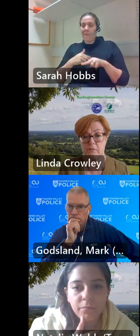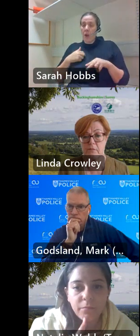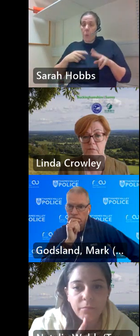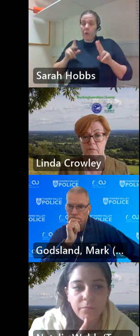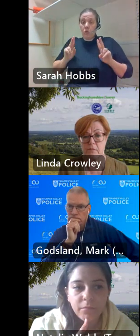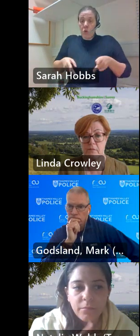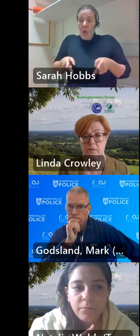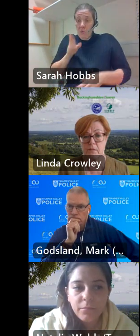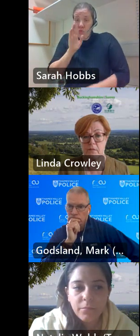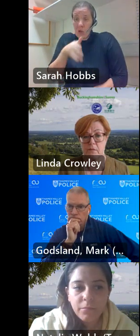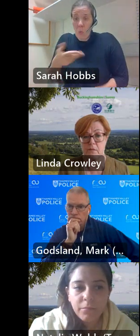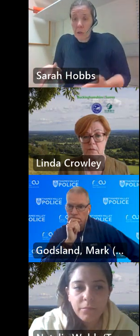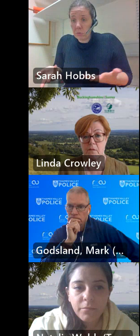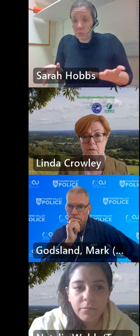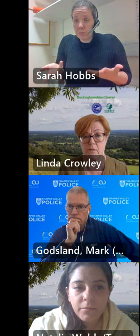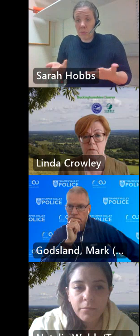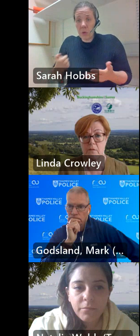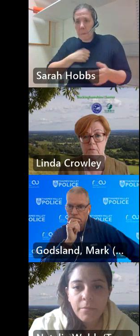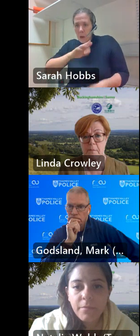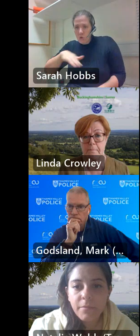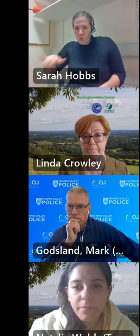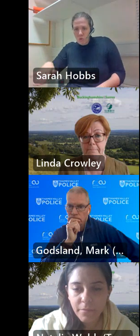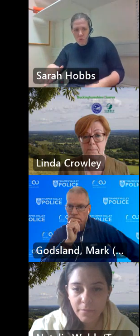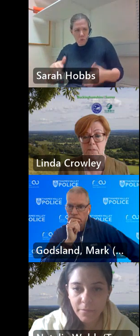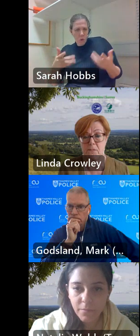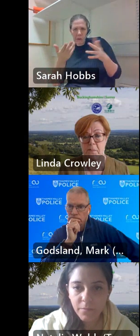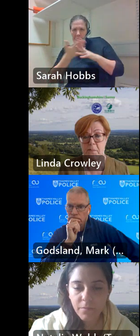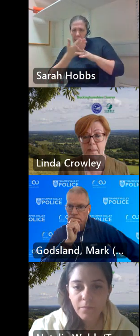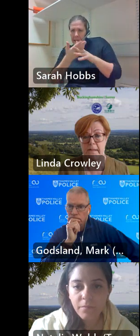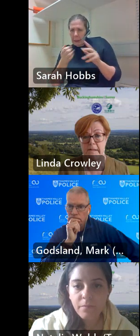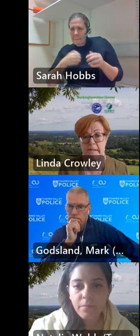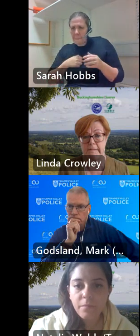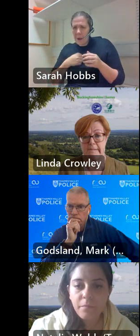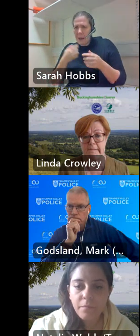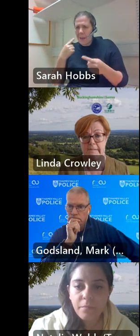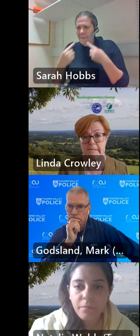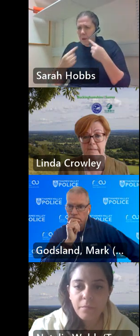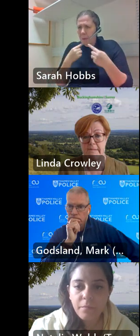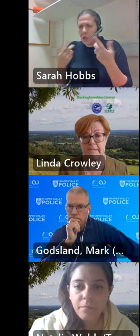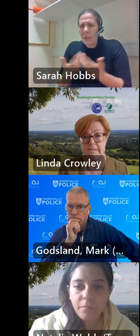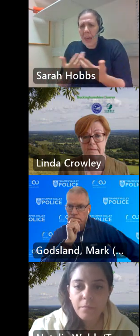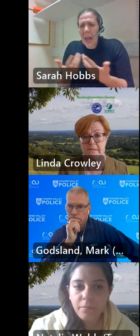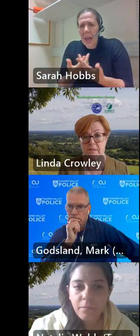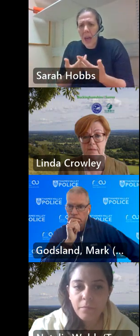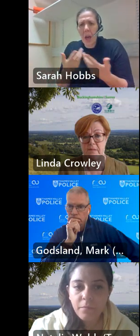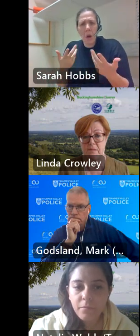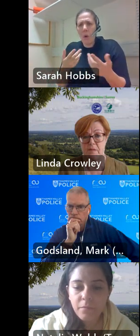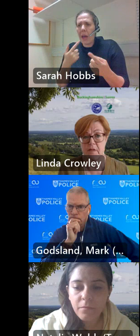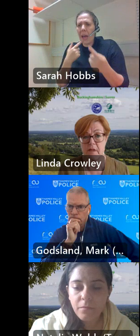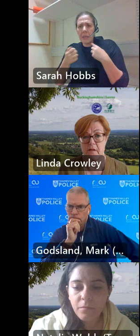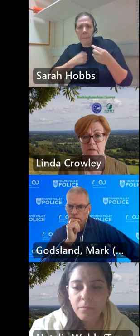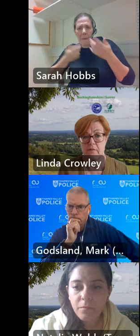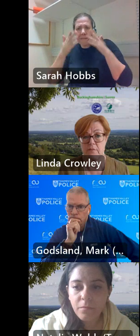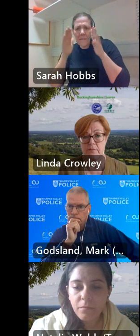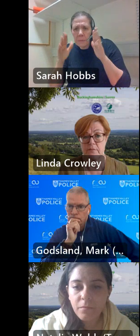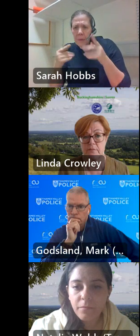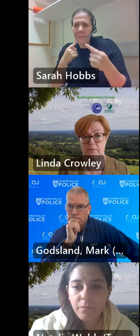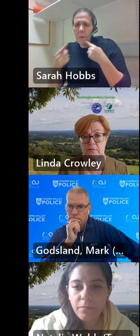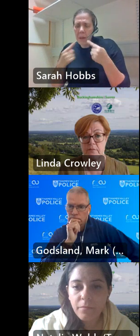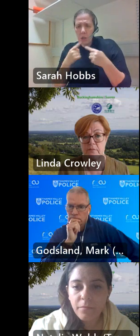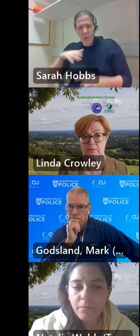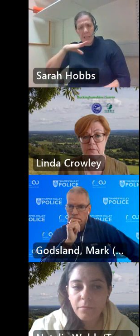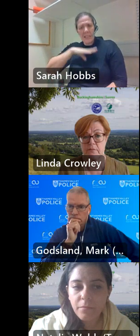suddenly, you know, my children would have the same issues about how would they access information that's essential to